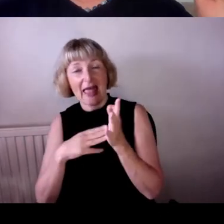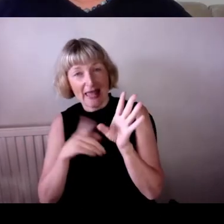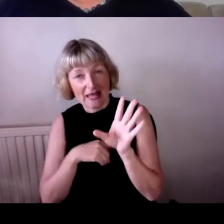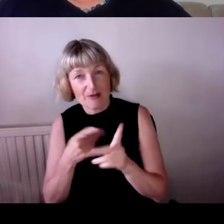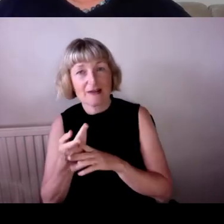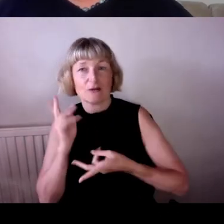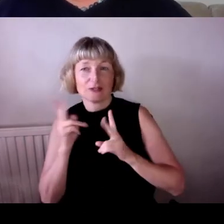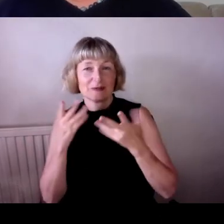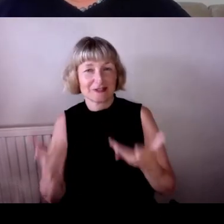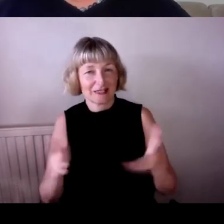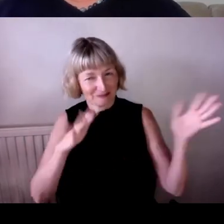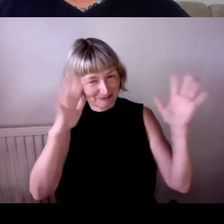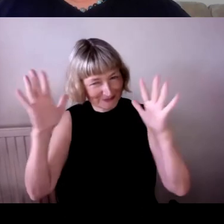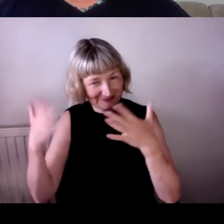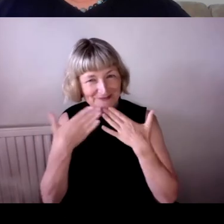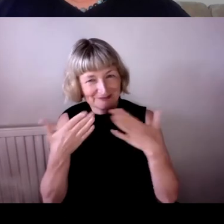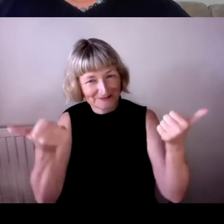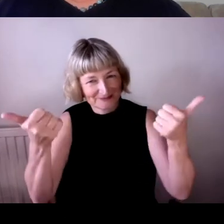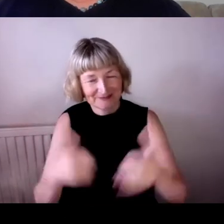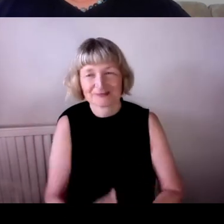wonderful. Thank you. Applause for yours.